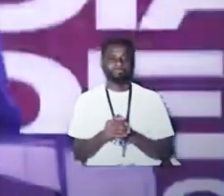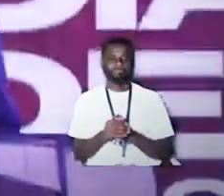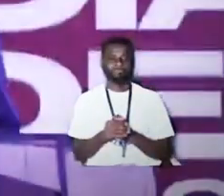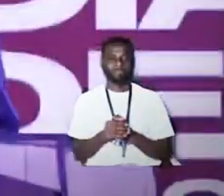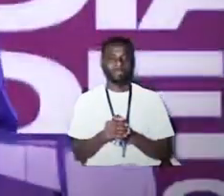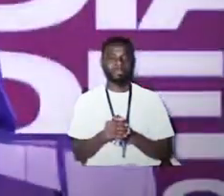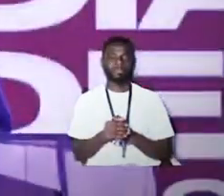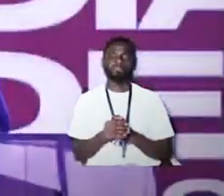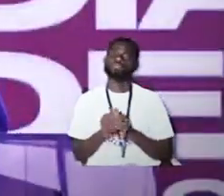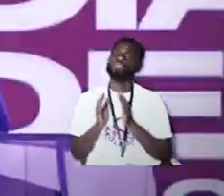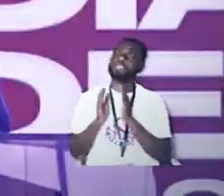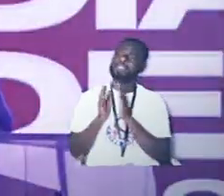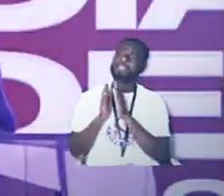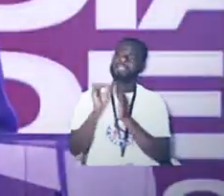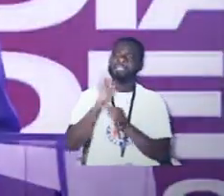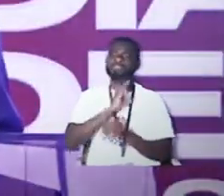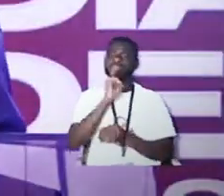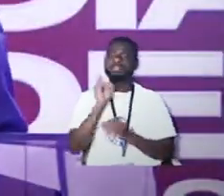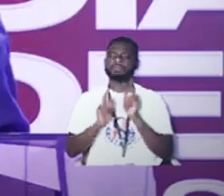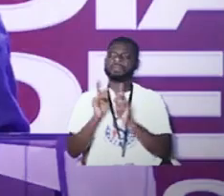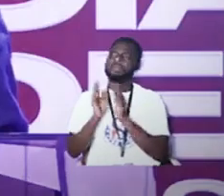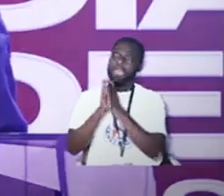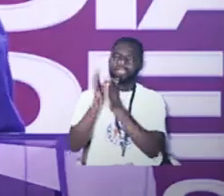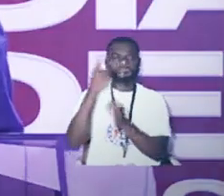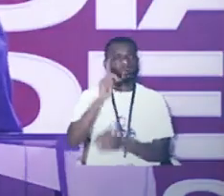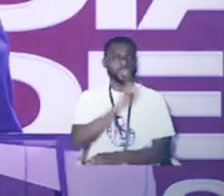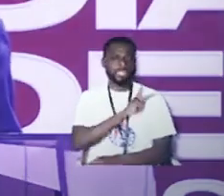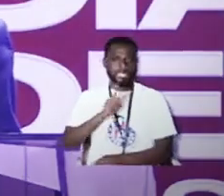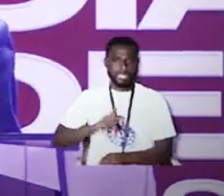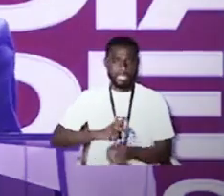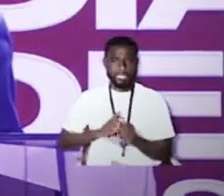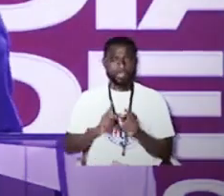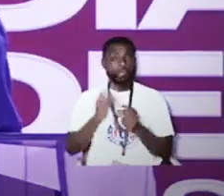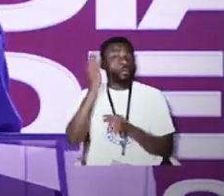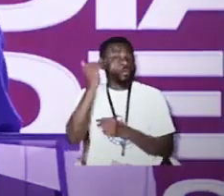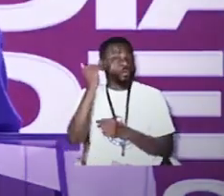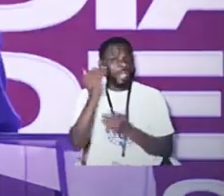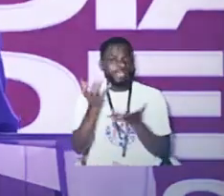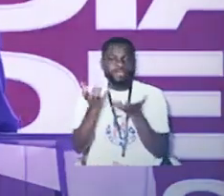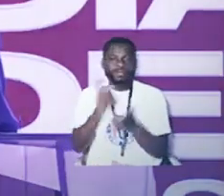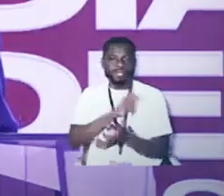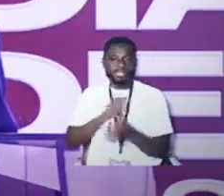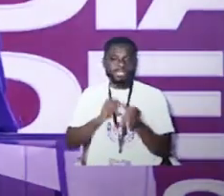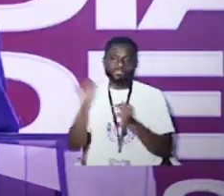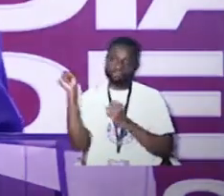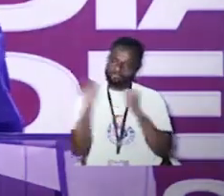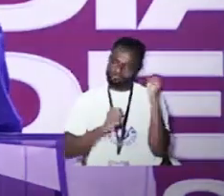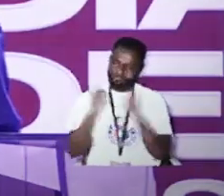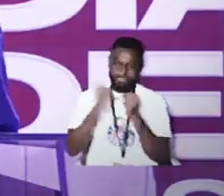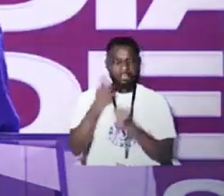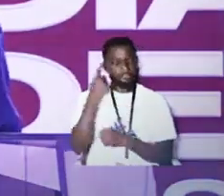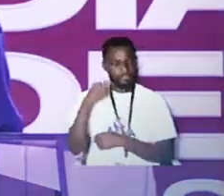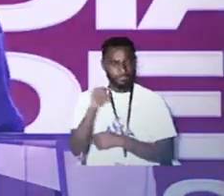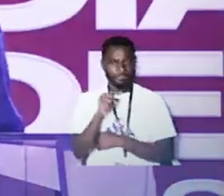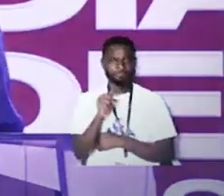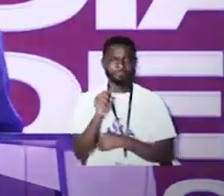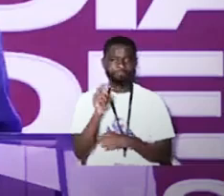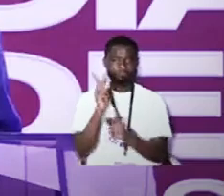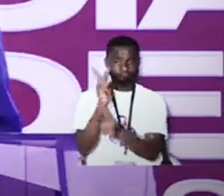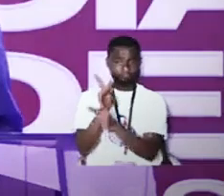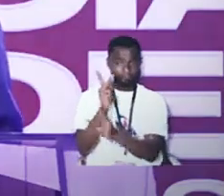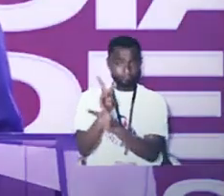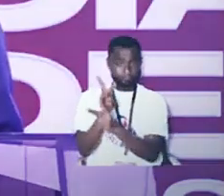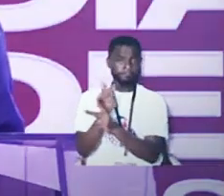And so they were asking for a king so that the king will fight their battles for them. Now hold that in your spirit,